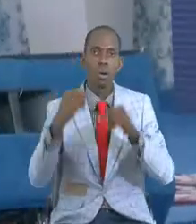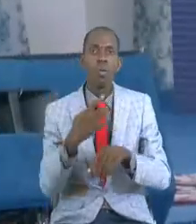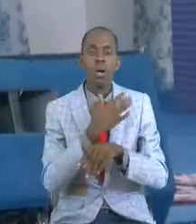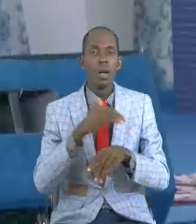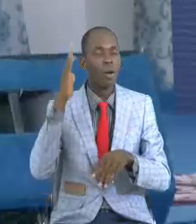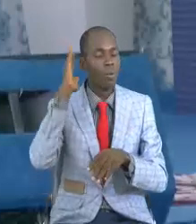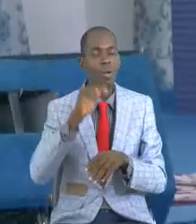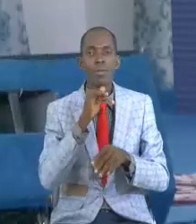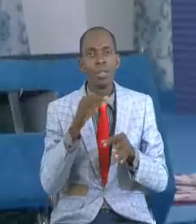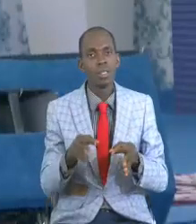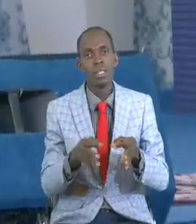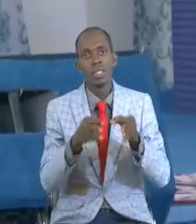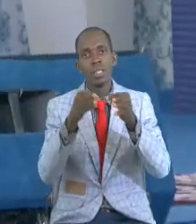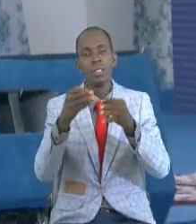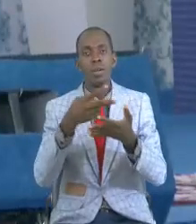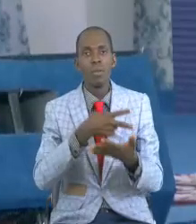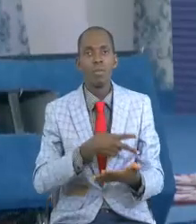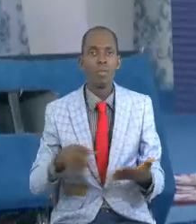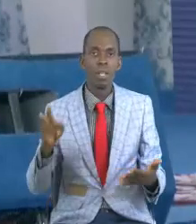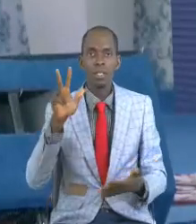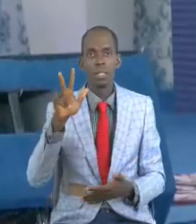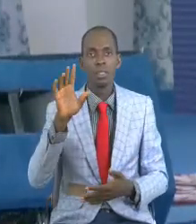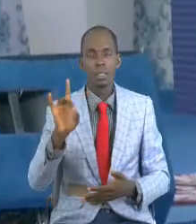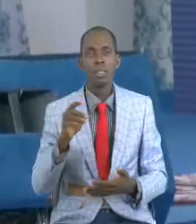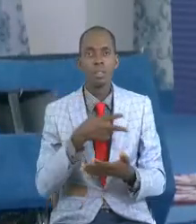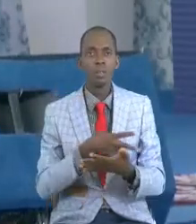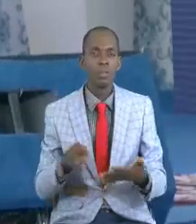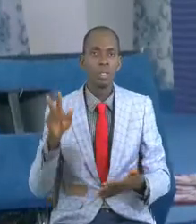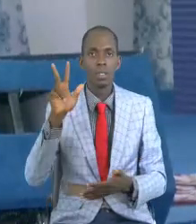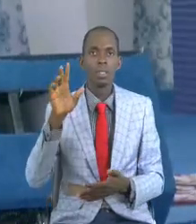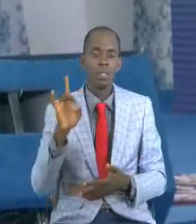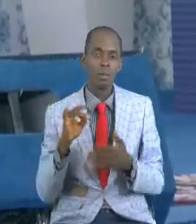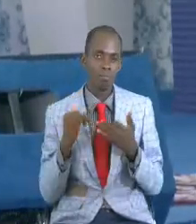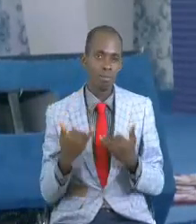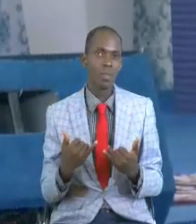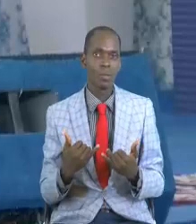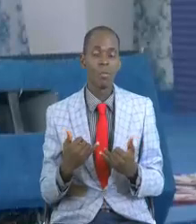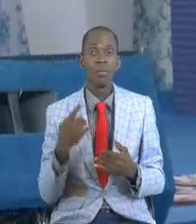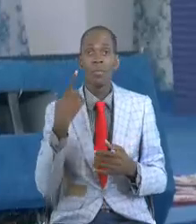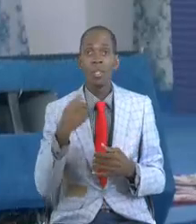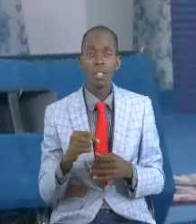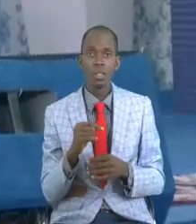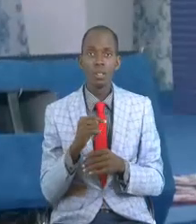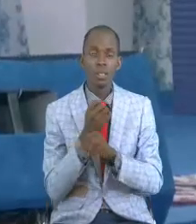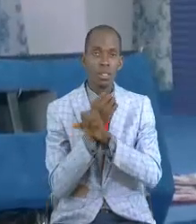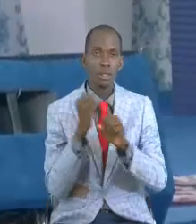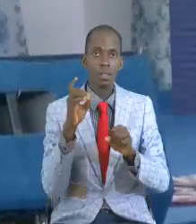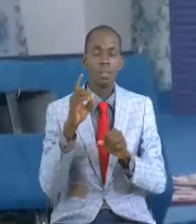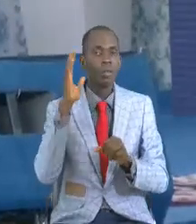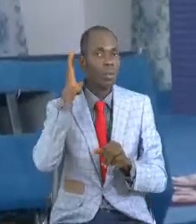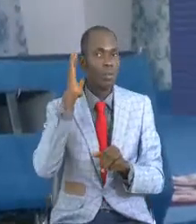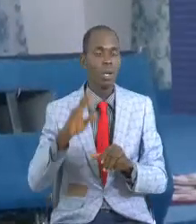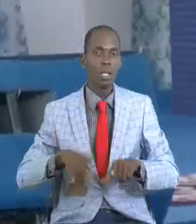tarry. Verse 38, in verse 38 now, the just shall live